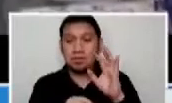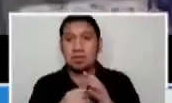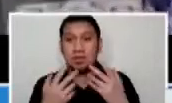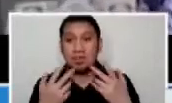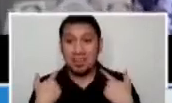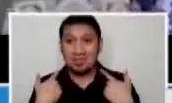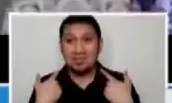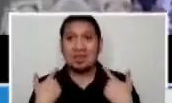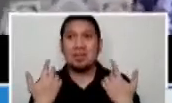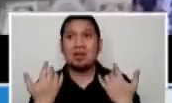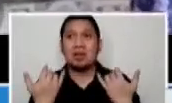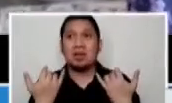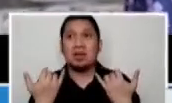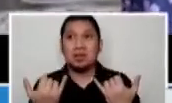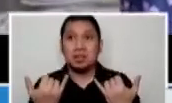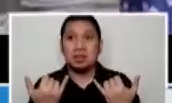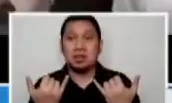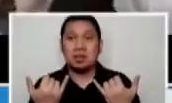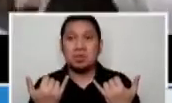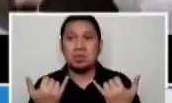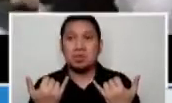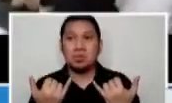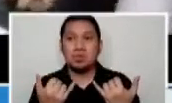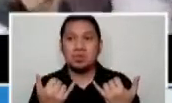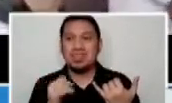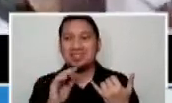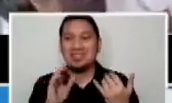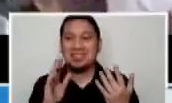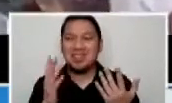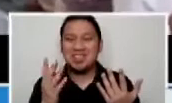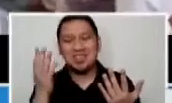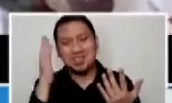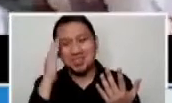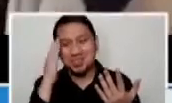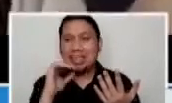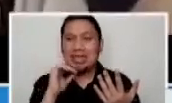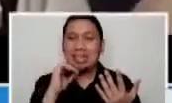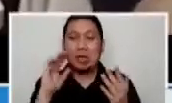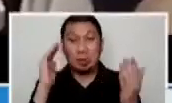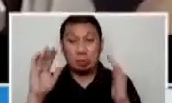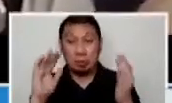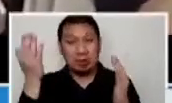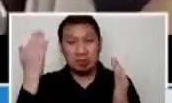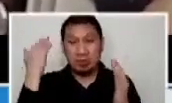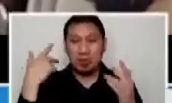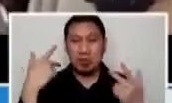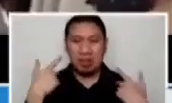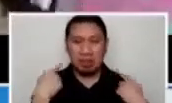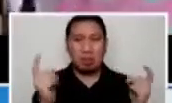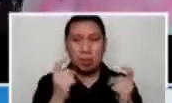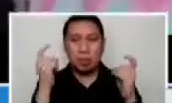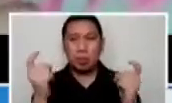Julkipli Wadi ng UP Islamic Institute of Islamic Studies. And I am thankful to